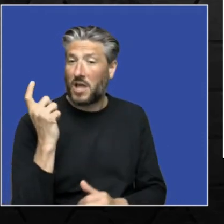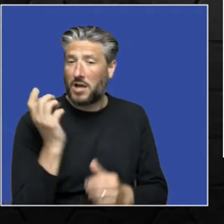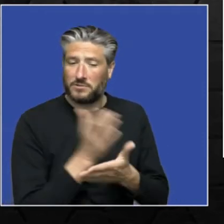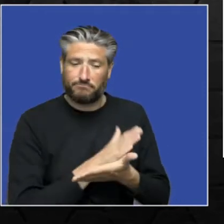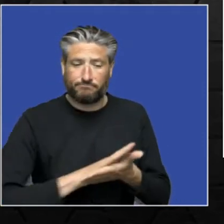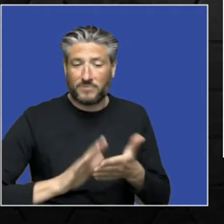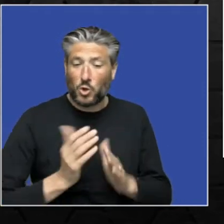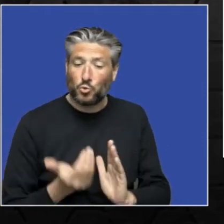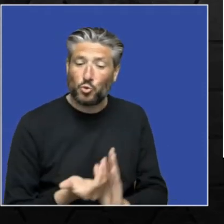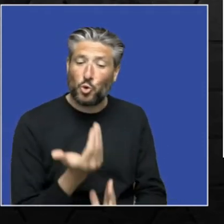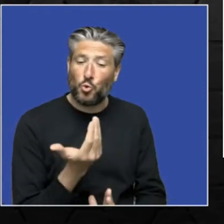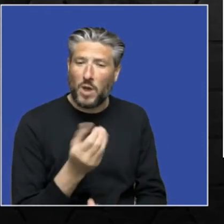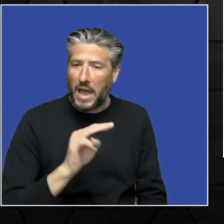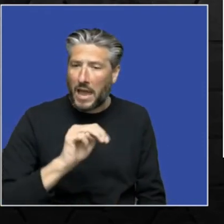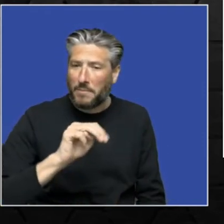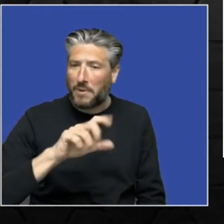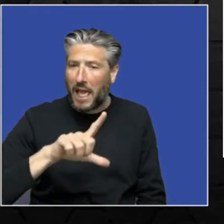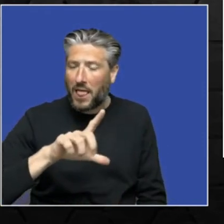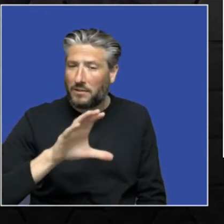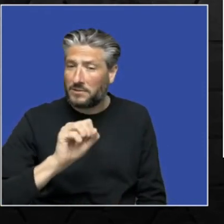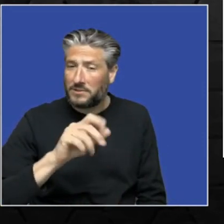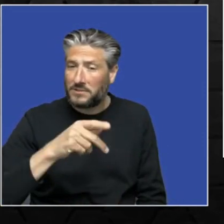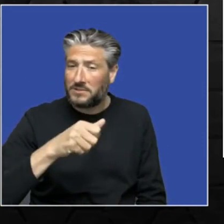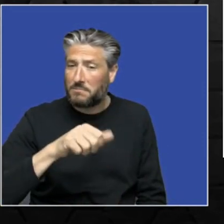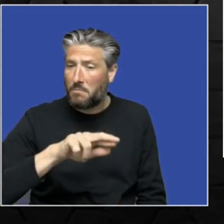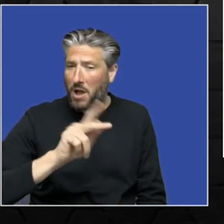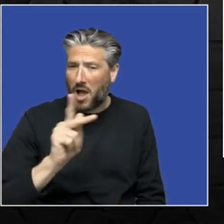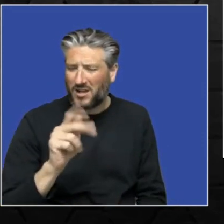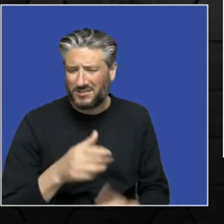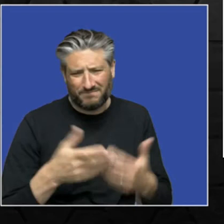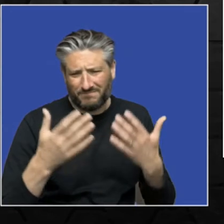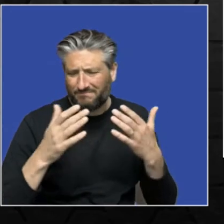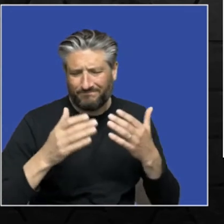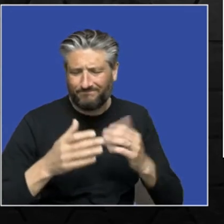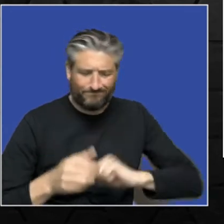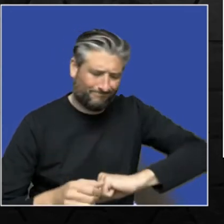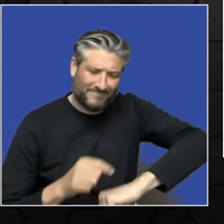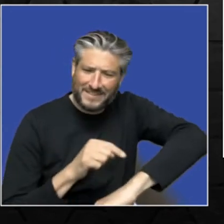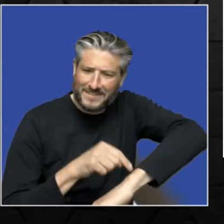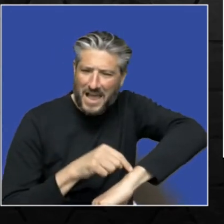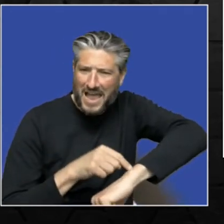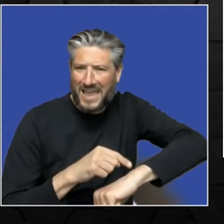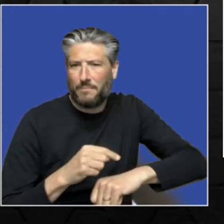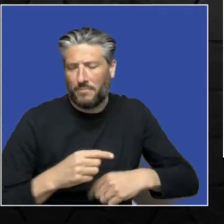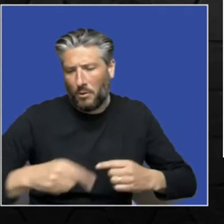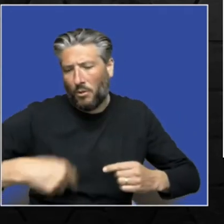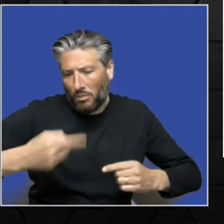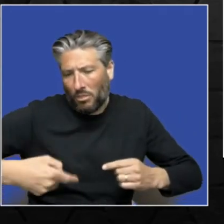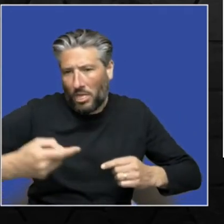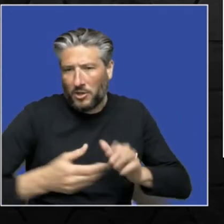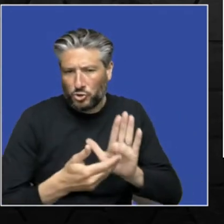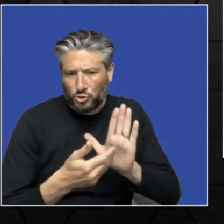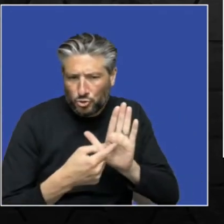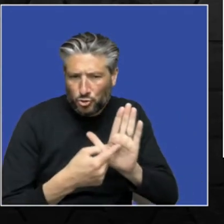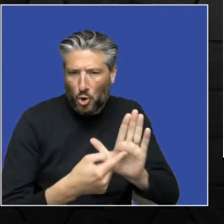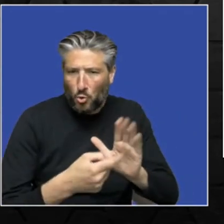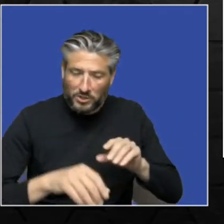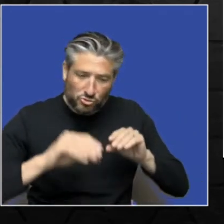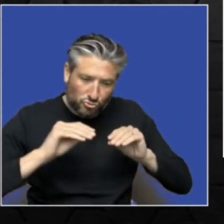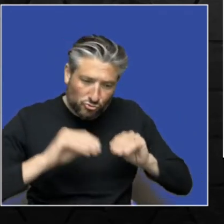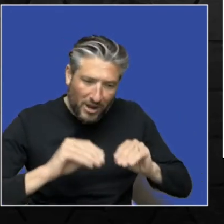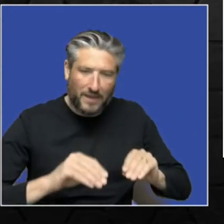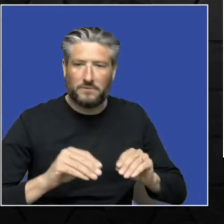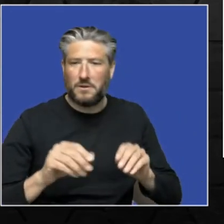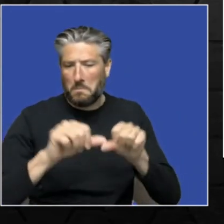would take a lot of time to show you the actual training and validation models and stuff like that. So let us go with something which